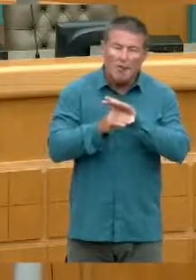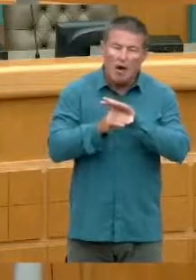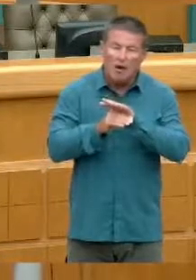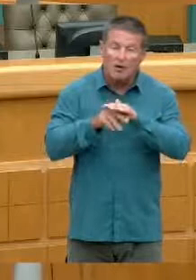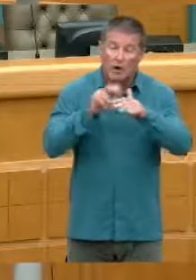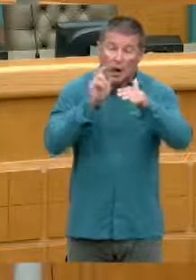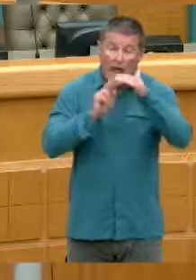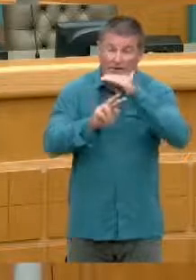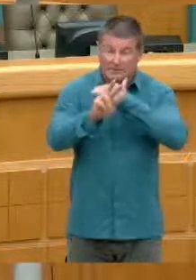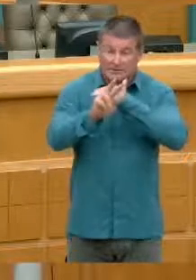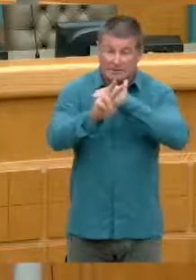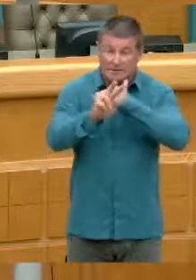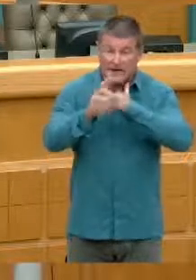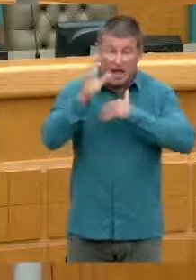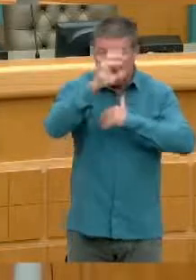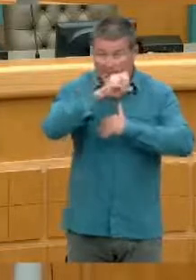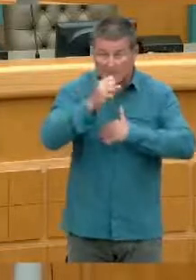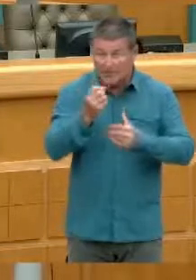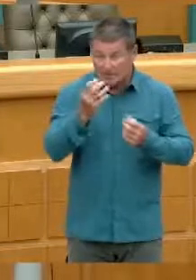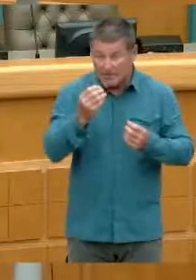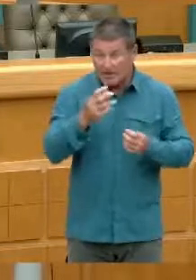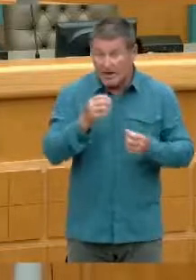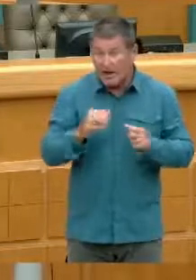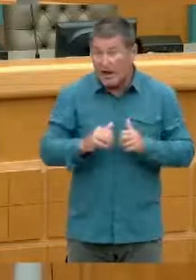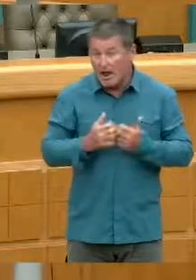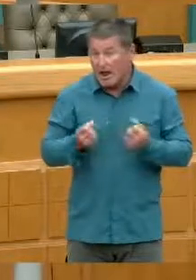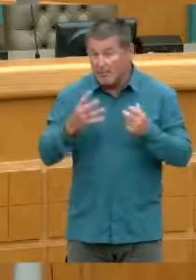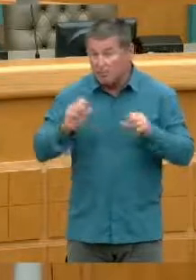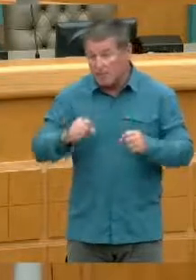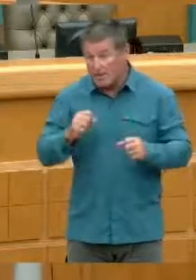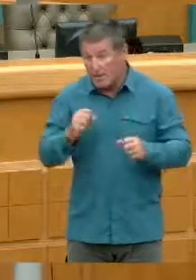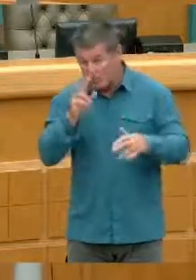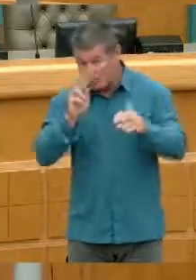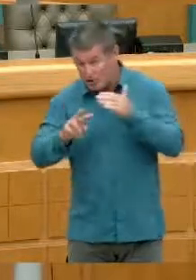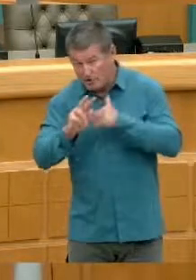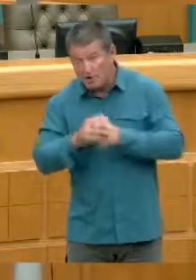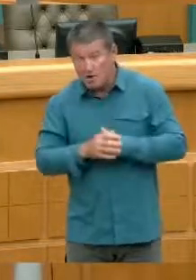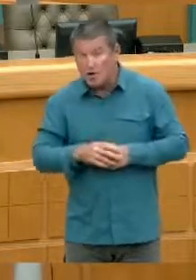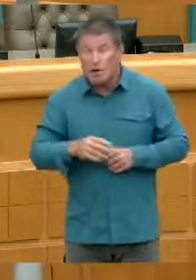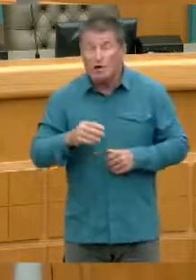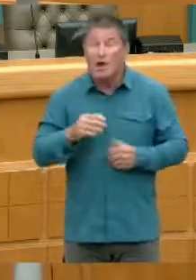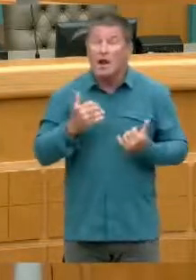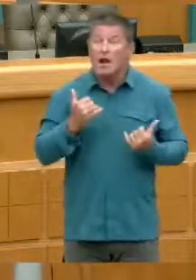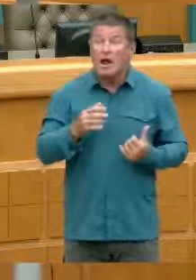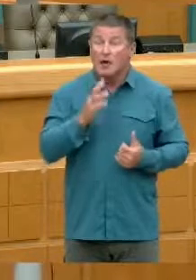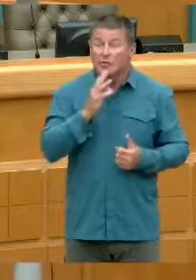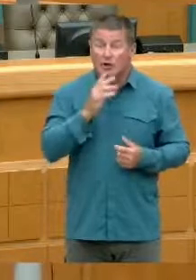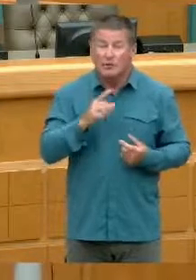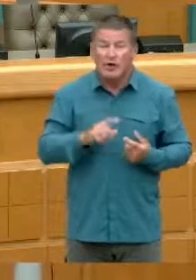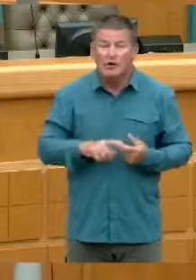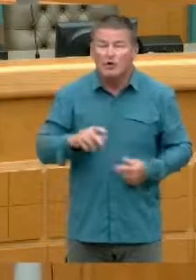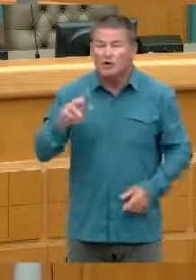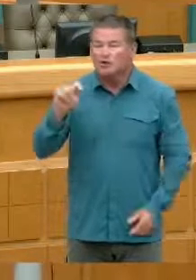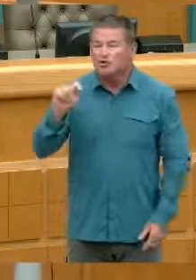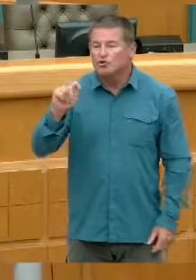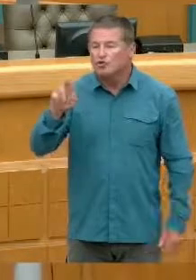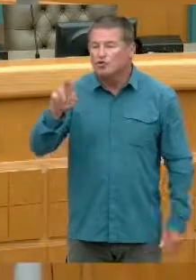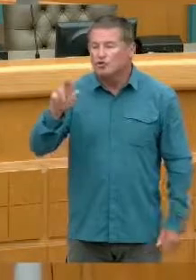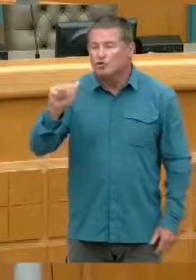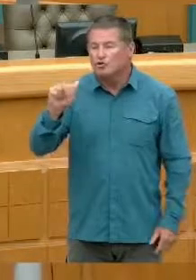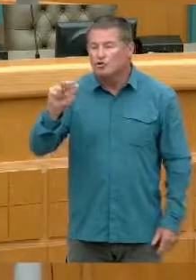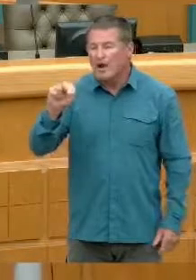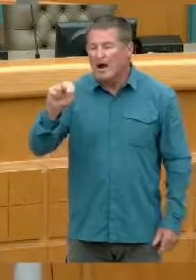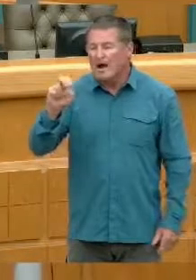those. So the first thing we always talk about is the transmission ratio, and the transmission rate, which those cell